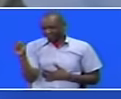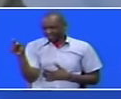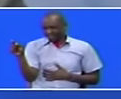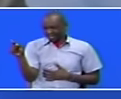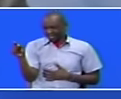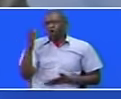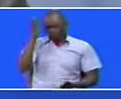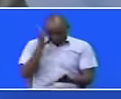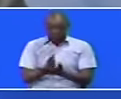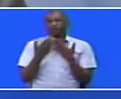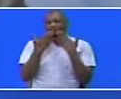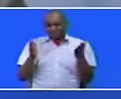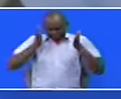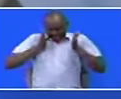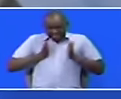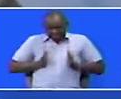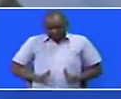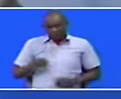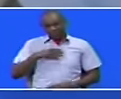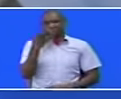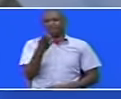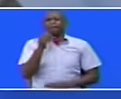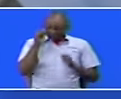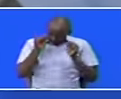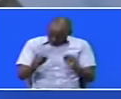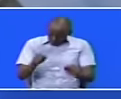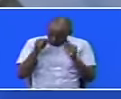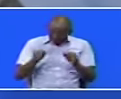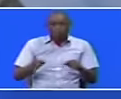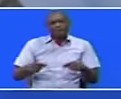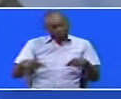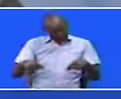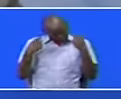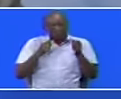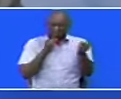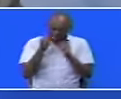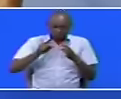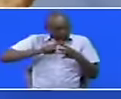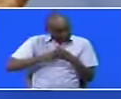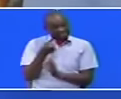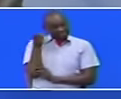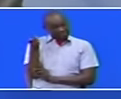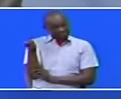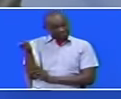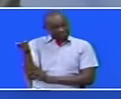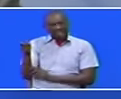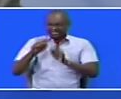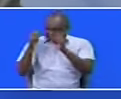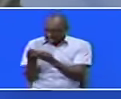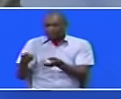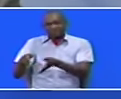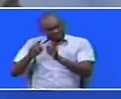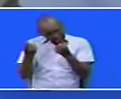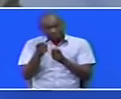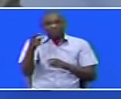has confirmed my concerns that there is a strong risk of violence escalating along ethnic